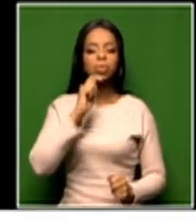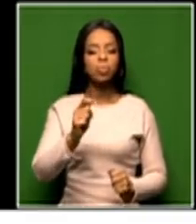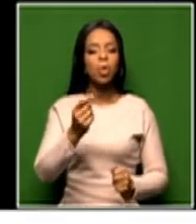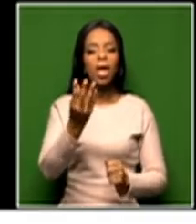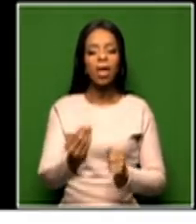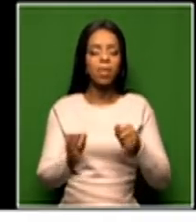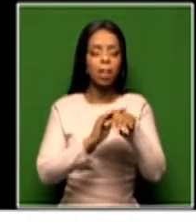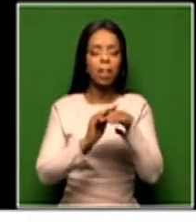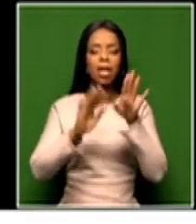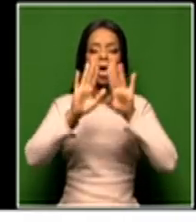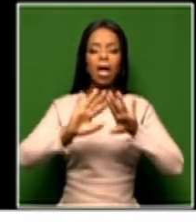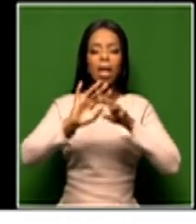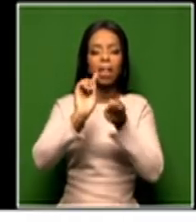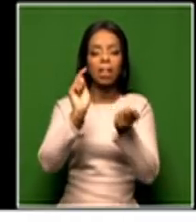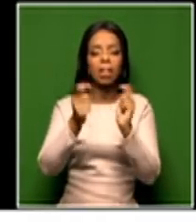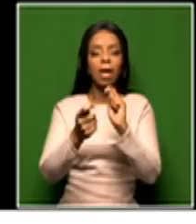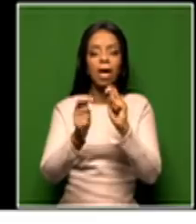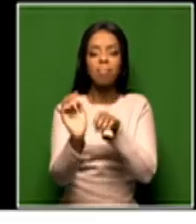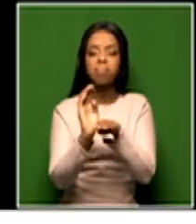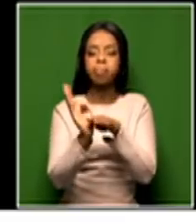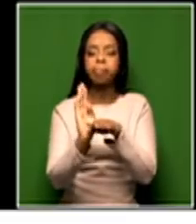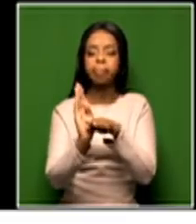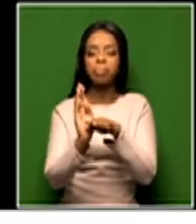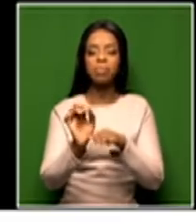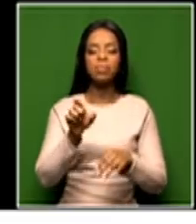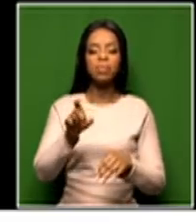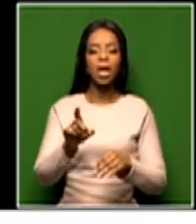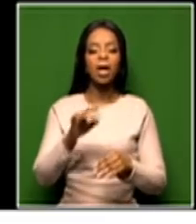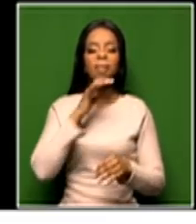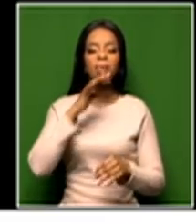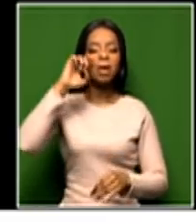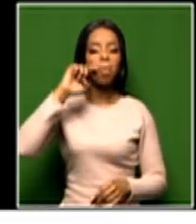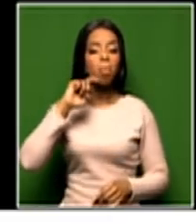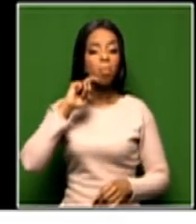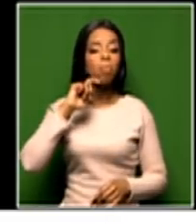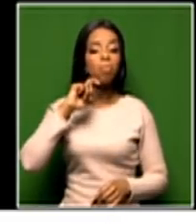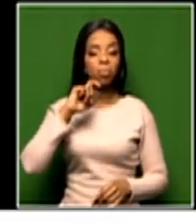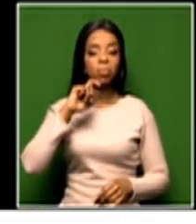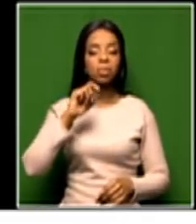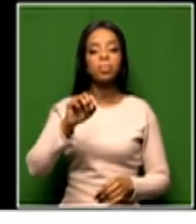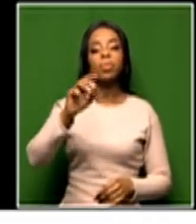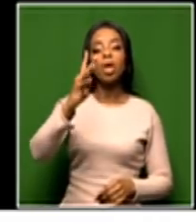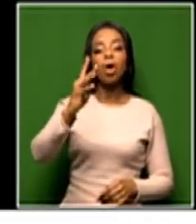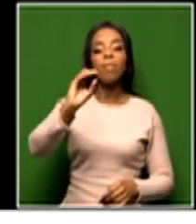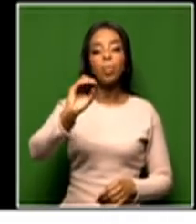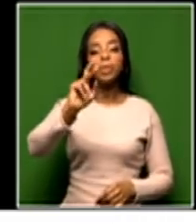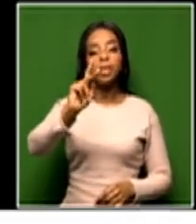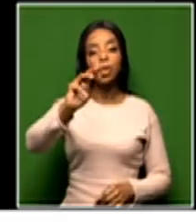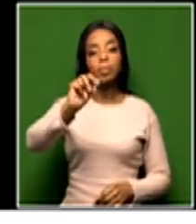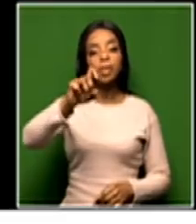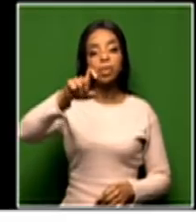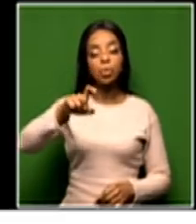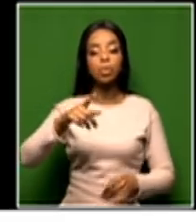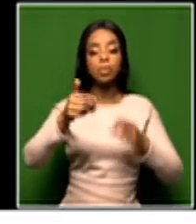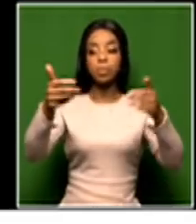already, barely 3 months after being erected. There are gates along the 40 kilometers, one which I